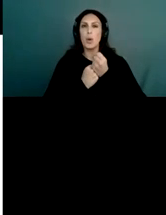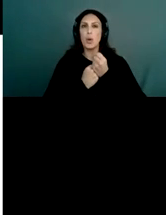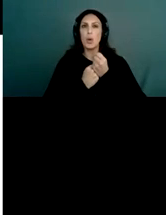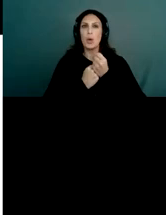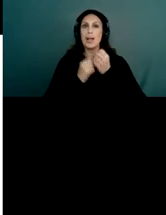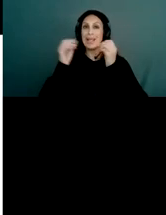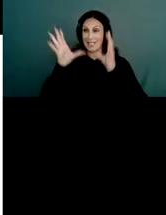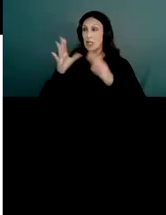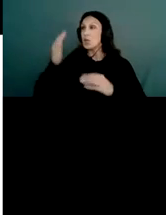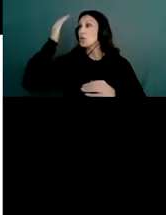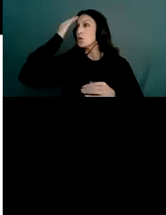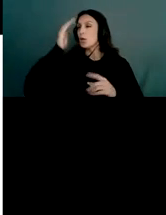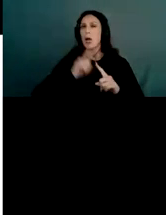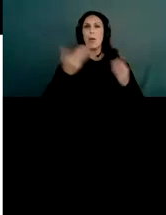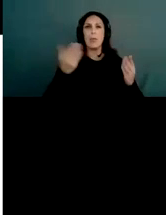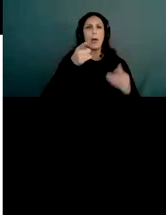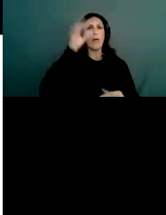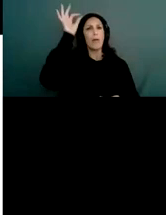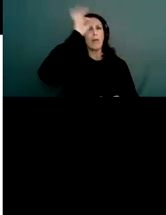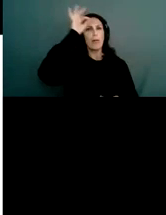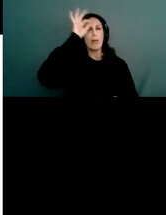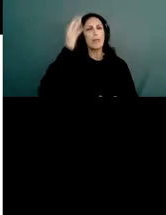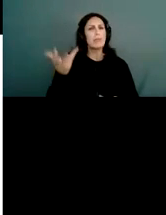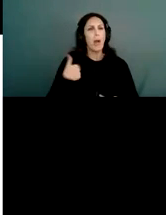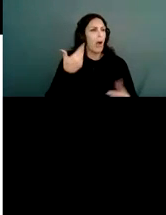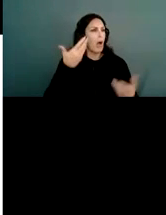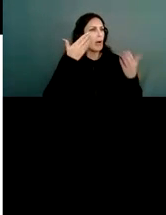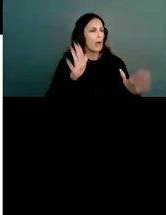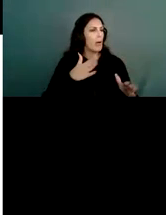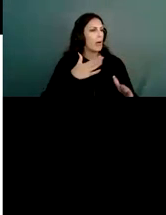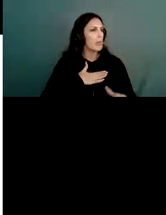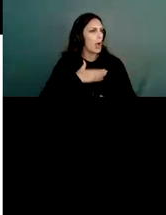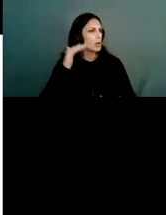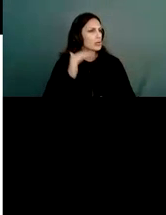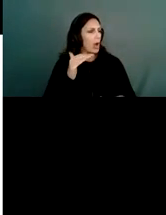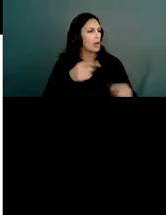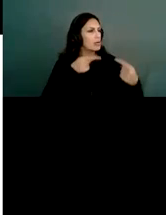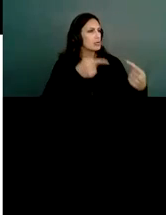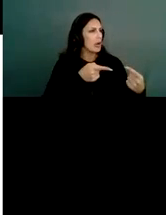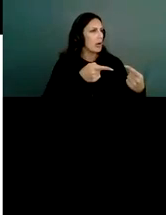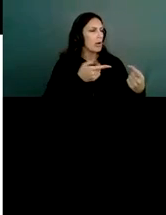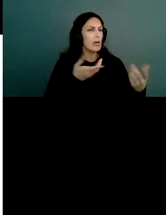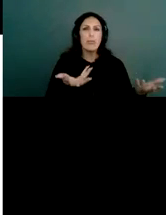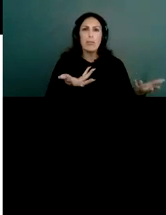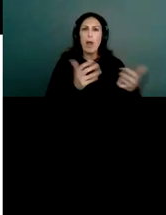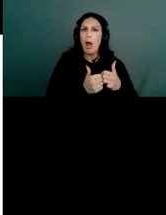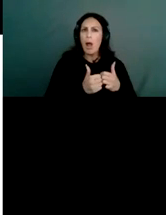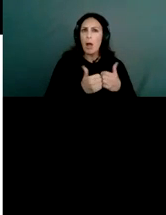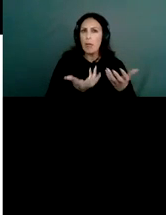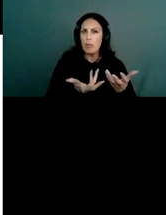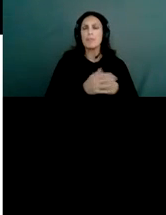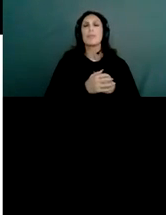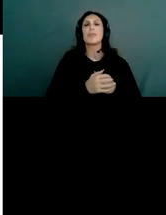as well. So here are some questions that might guide that conversation with the teacher. What skills may